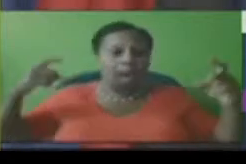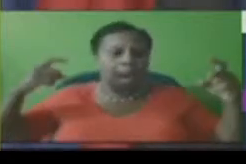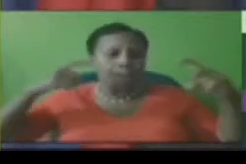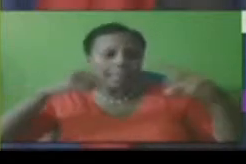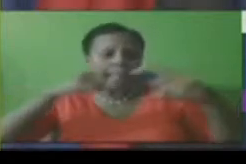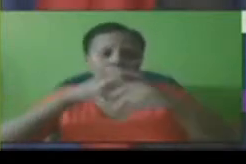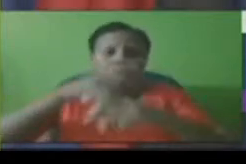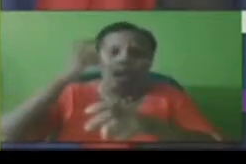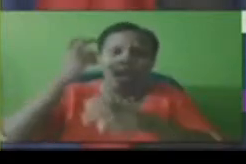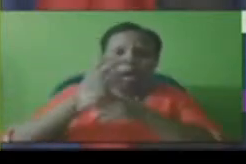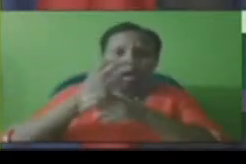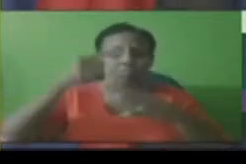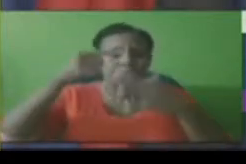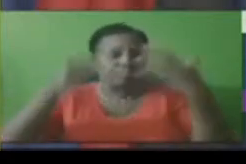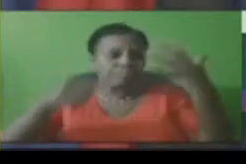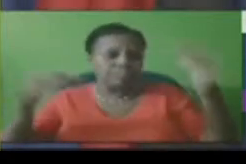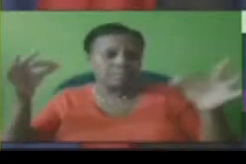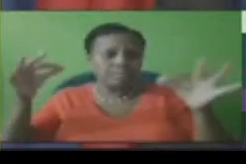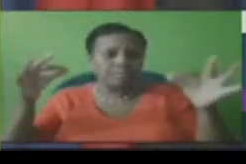will deal with that.